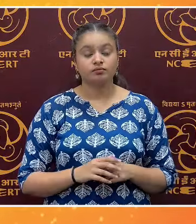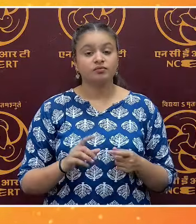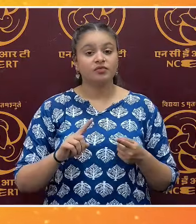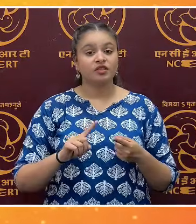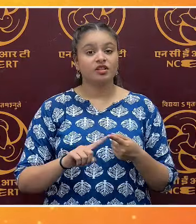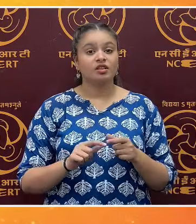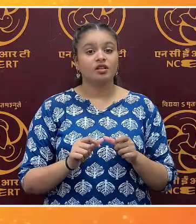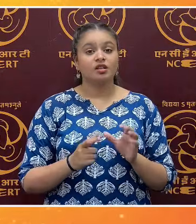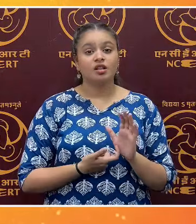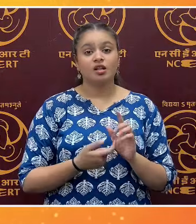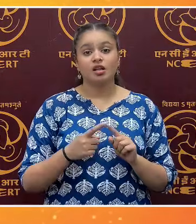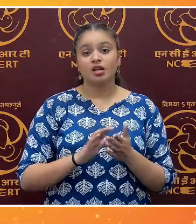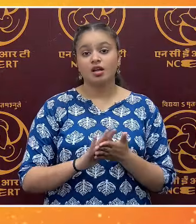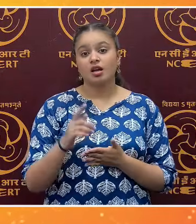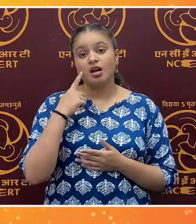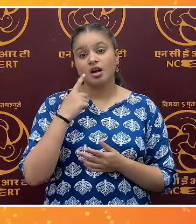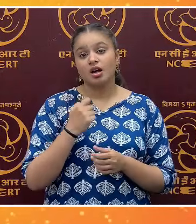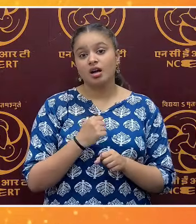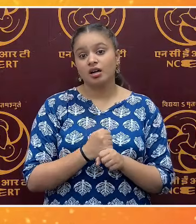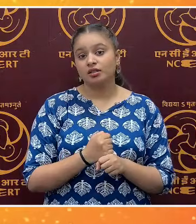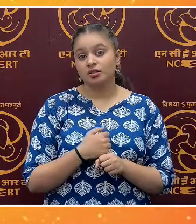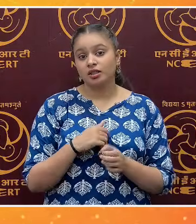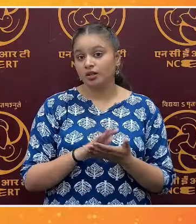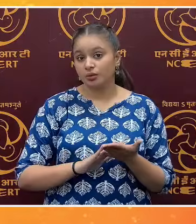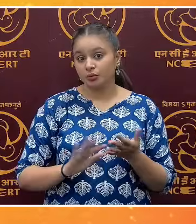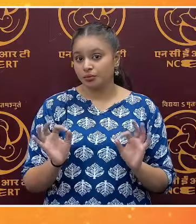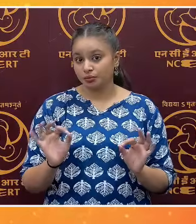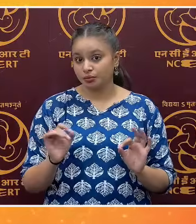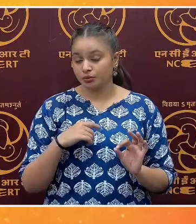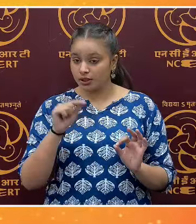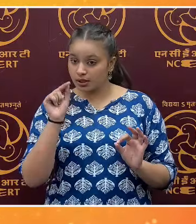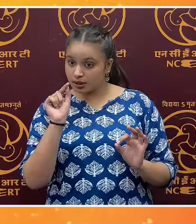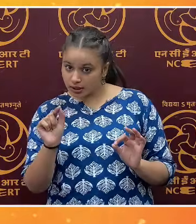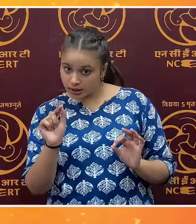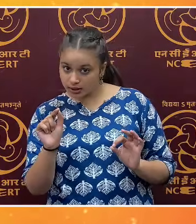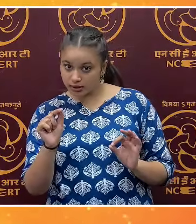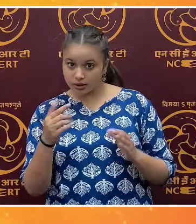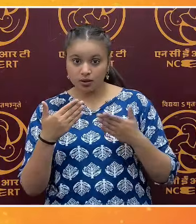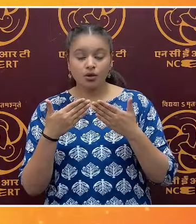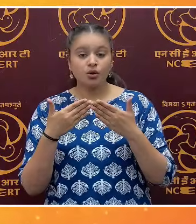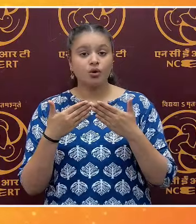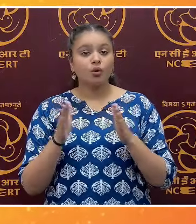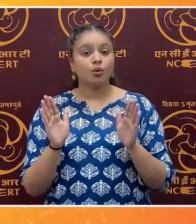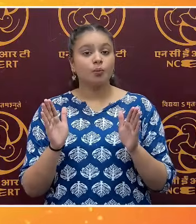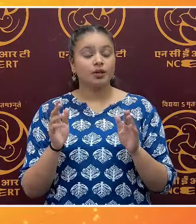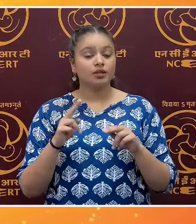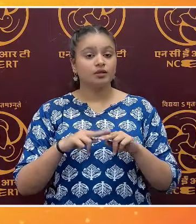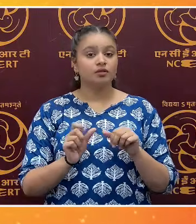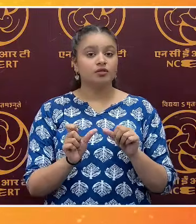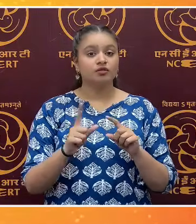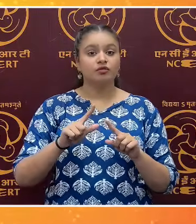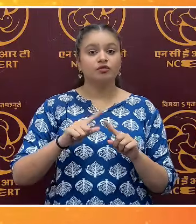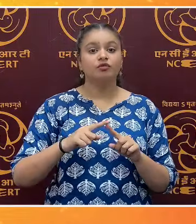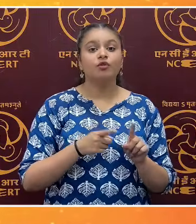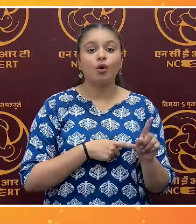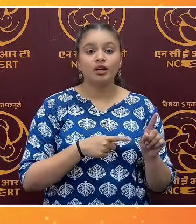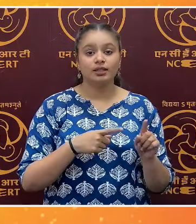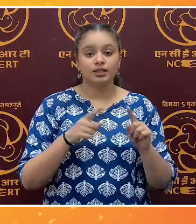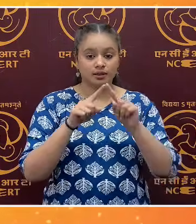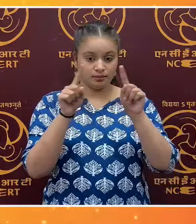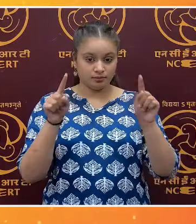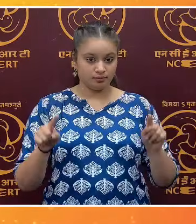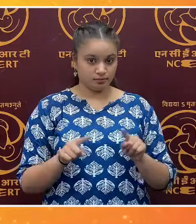earthing is not there. Next, click on the click next to the open the faulty socket and fix the grounding. Here we can